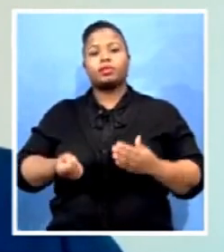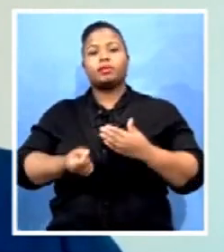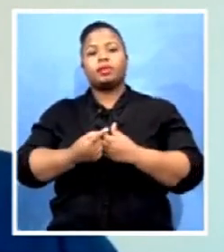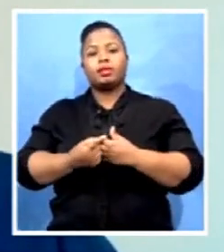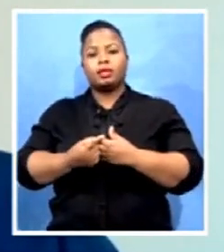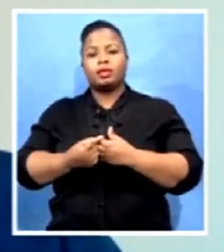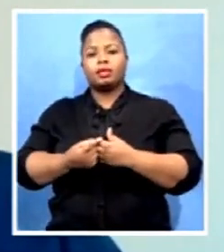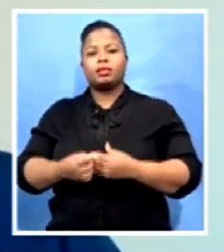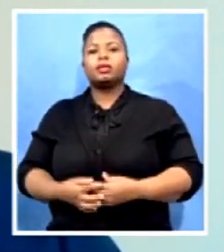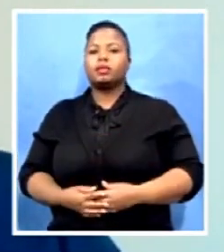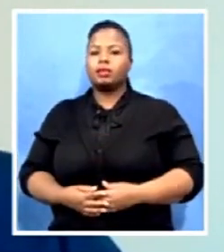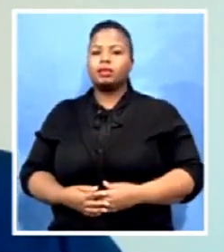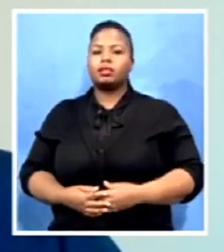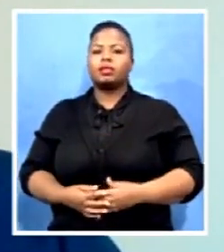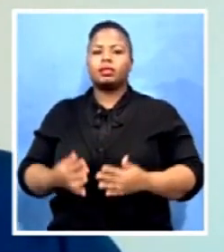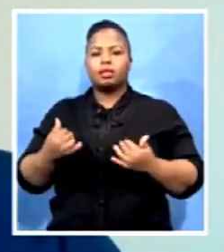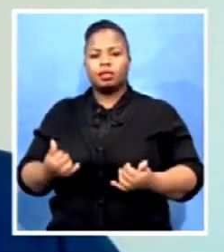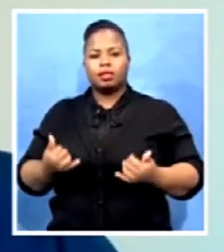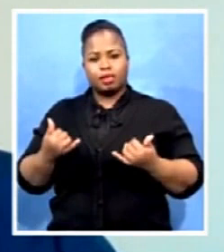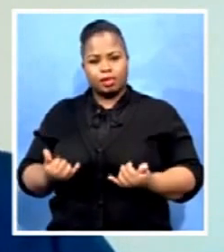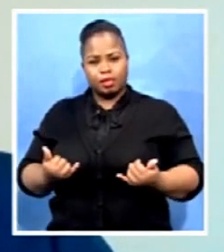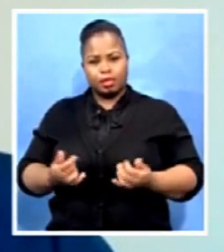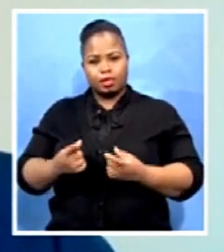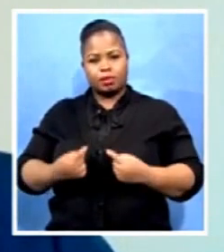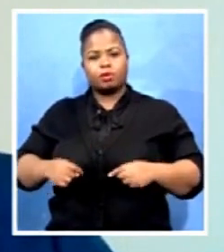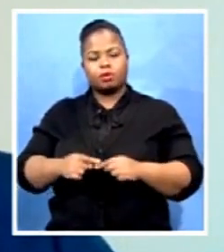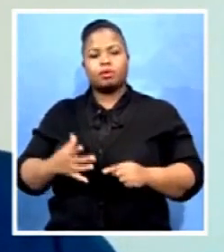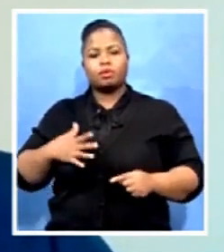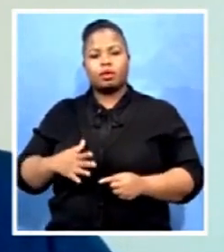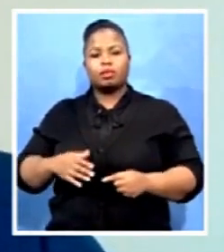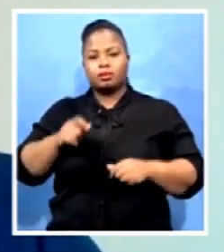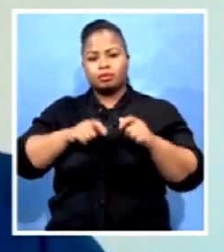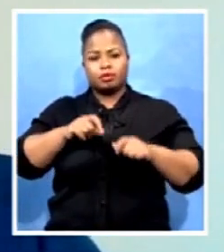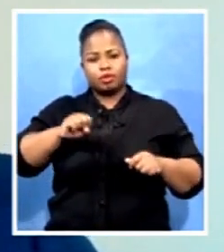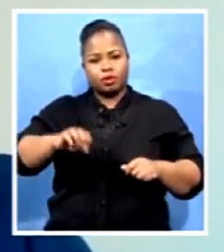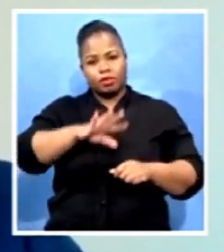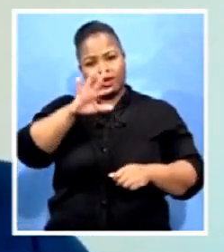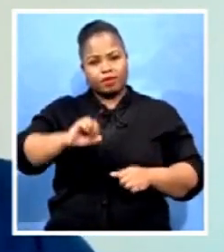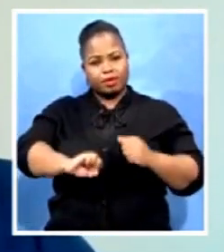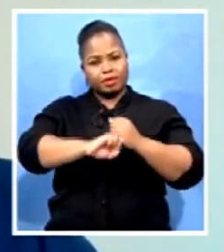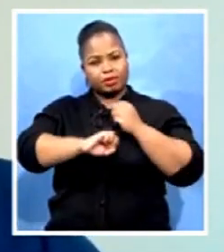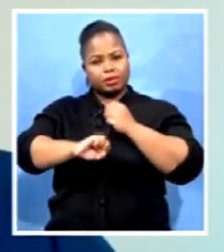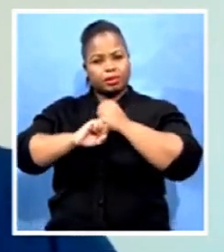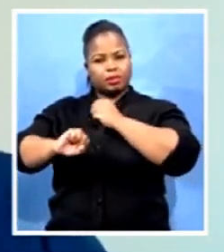for, an extensive support from South Africa, that we cannot sit around and then to say we're